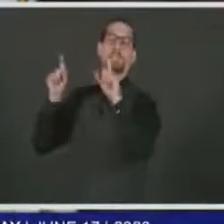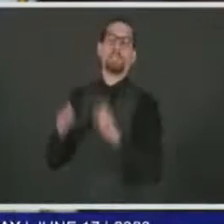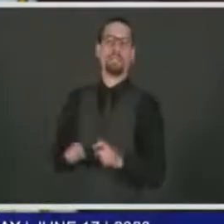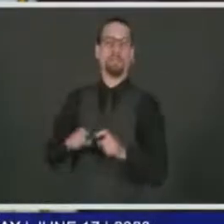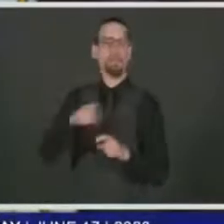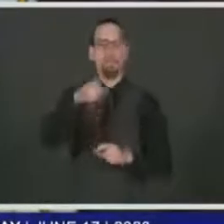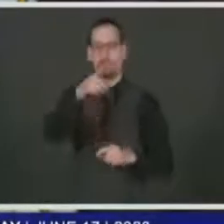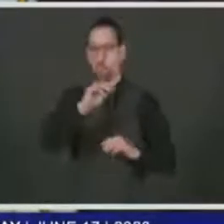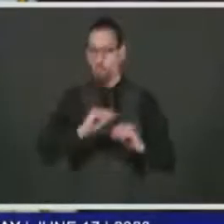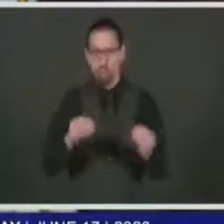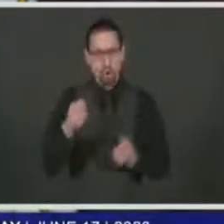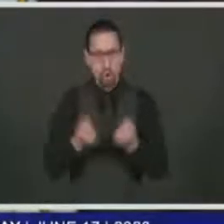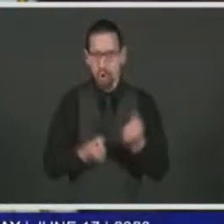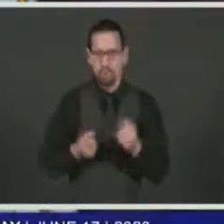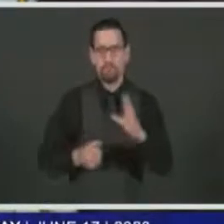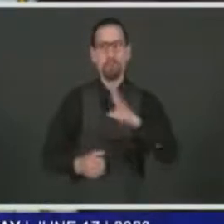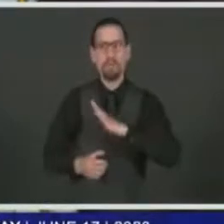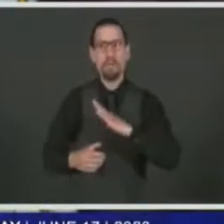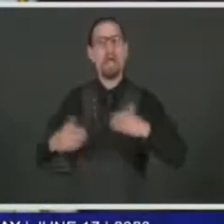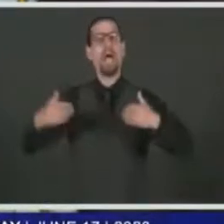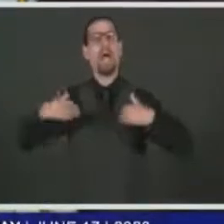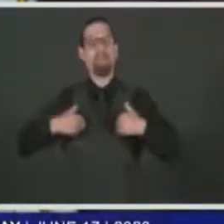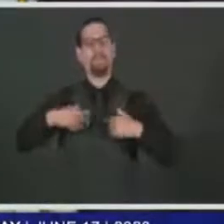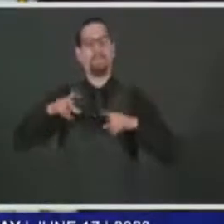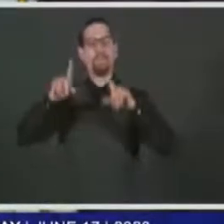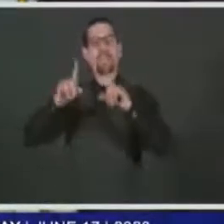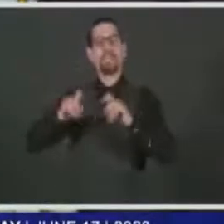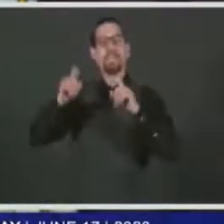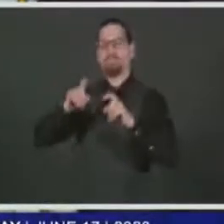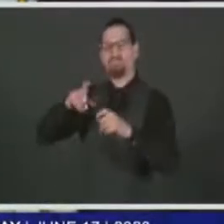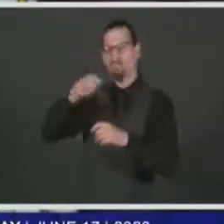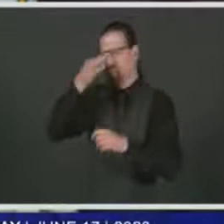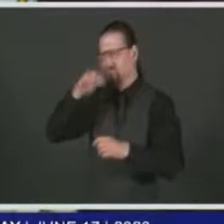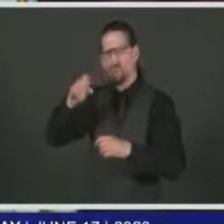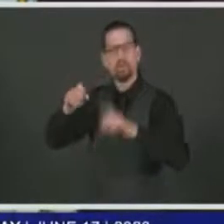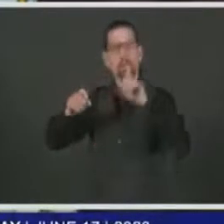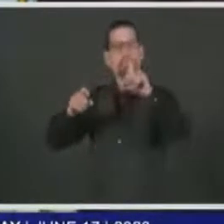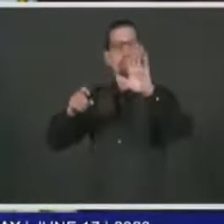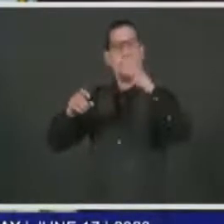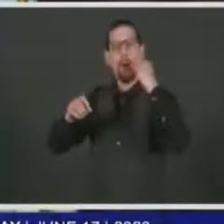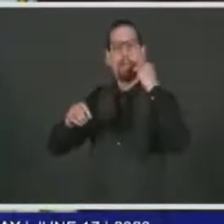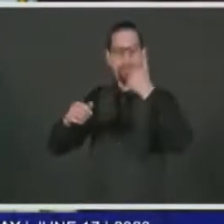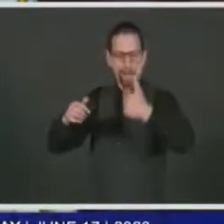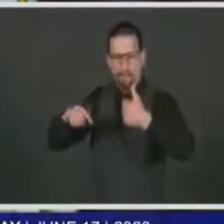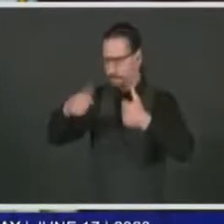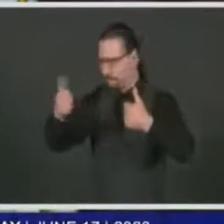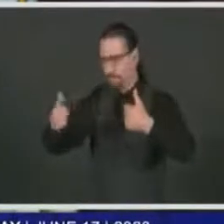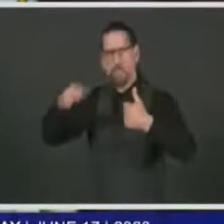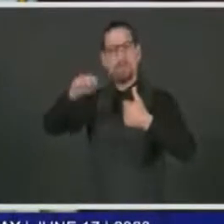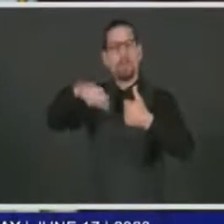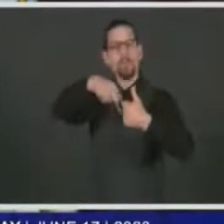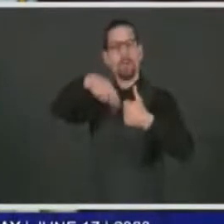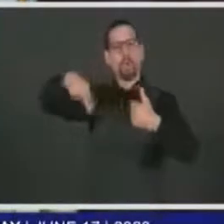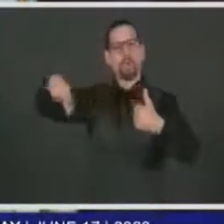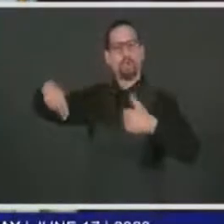site close enough for you to walk to, or call, or go to the community health center, and